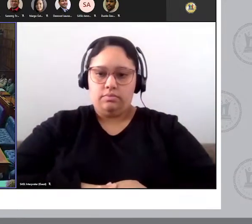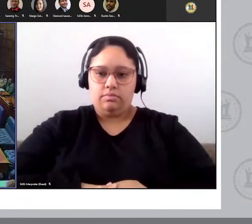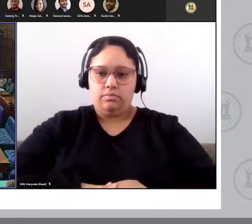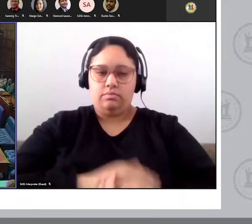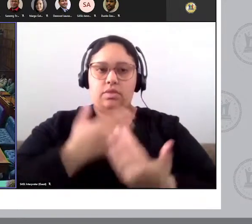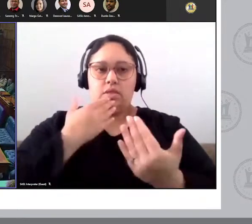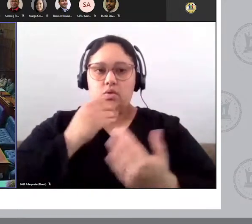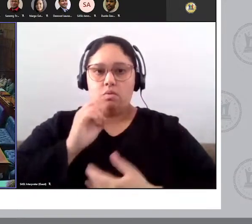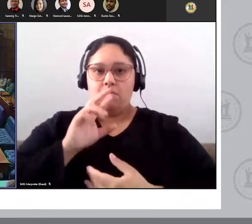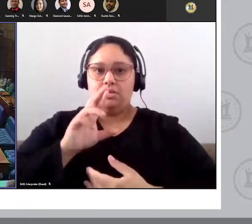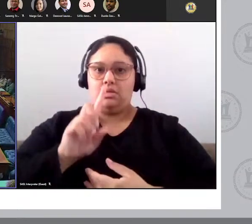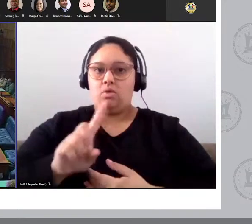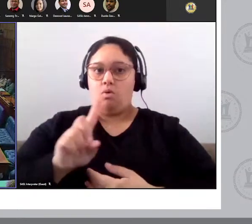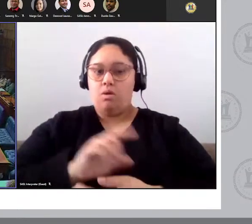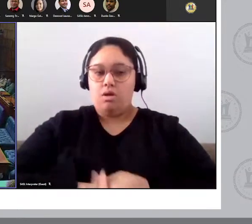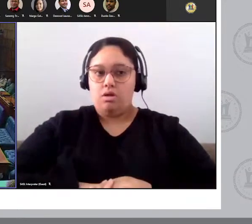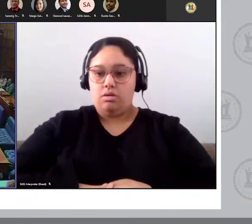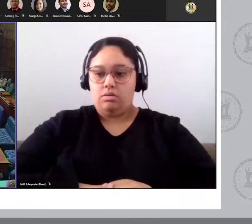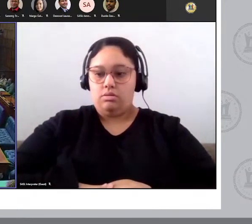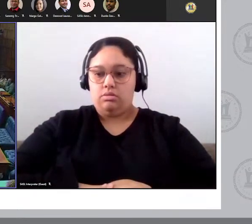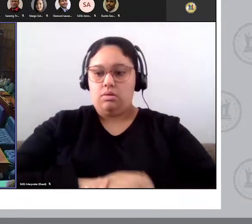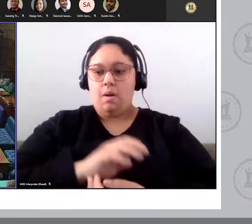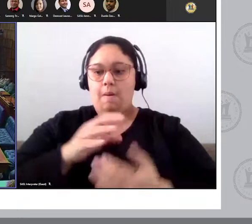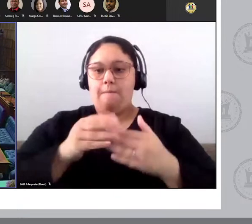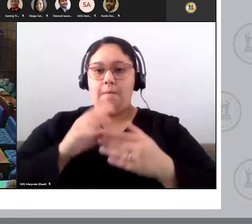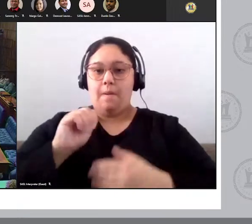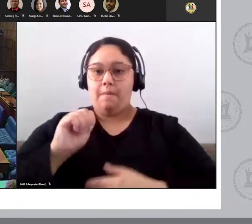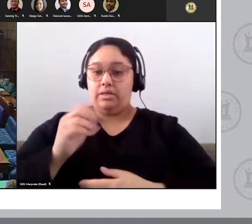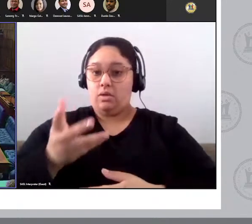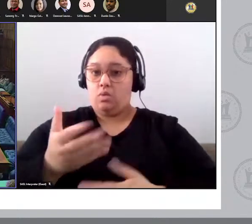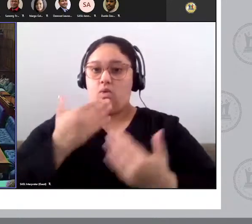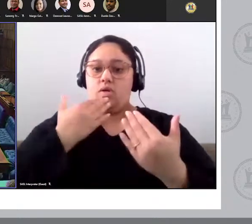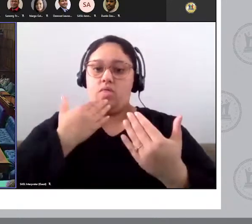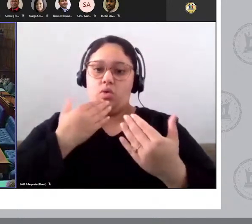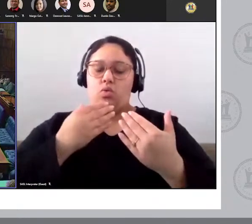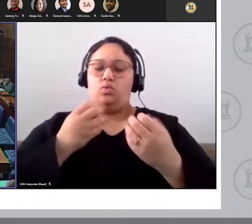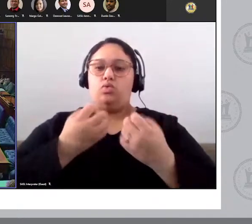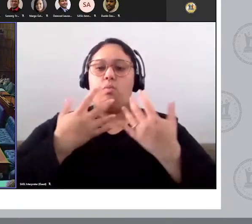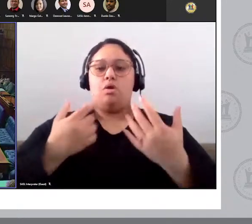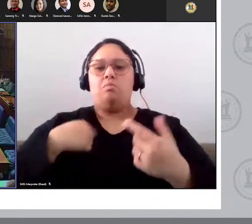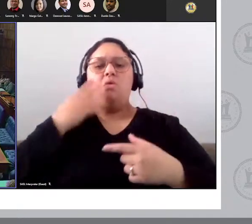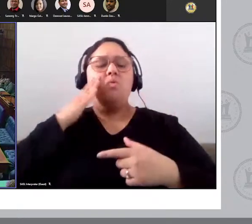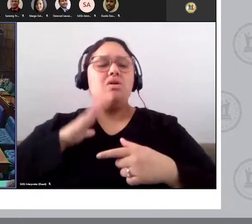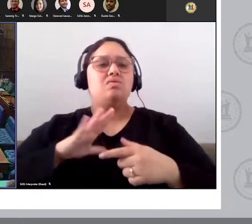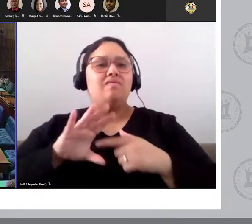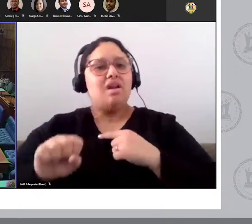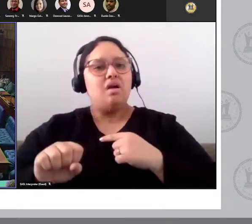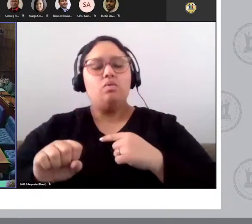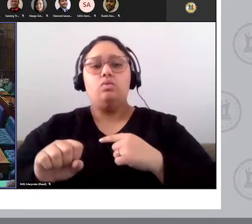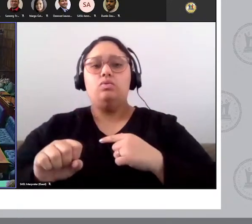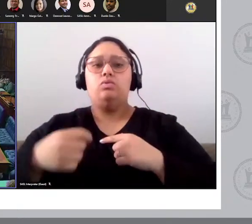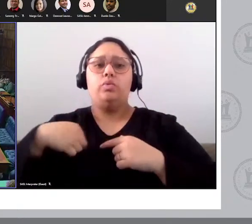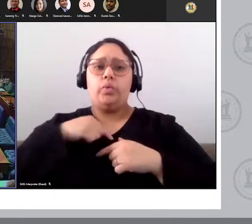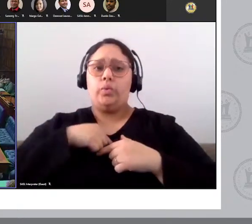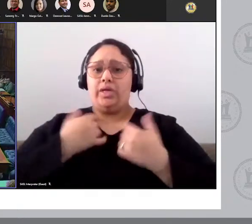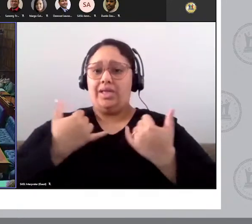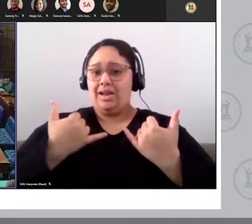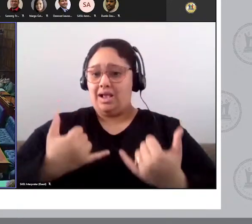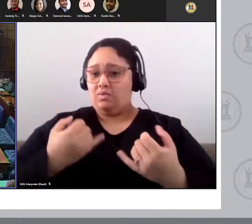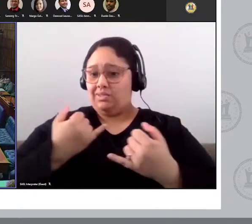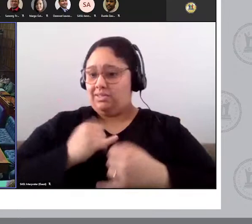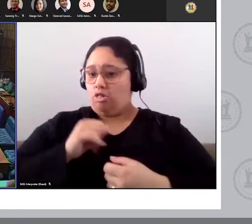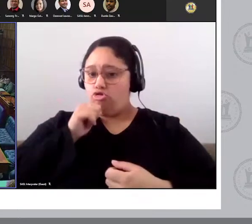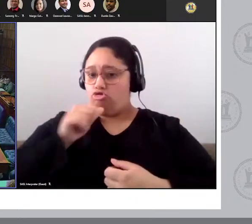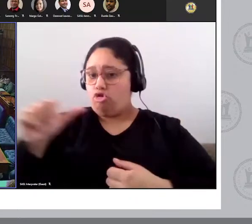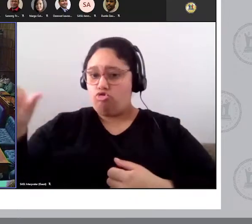Thank you, Mr. Doman. Member Maseko? Thank you very much. I just want to find out, since we're still